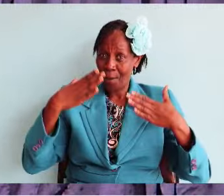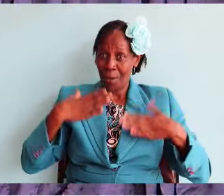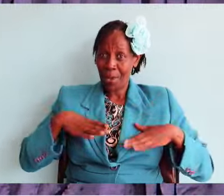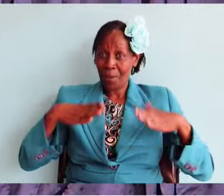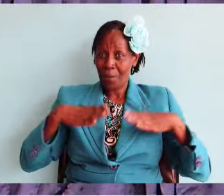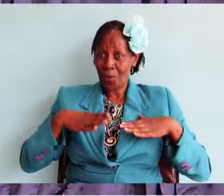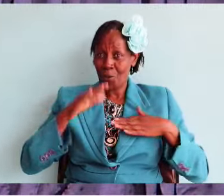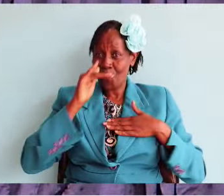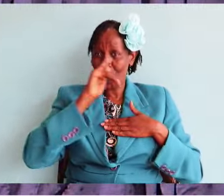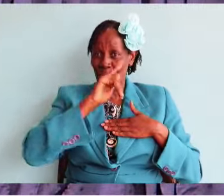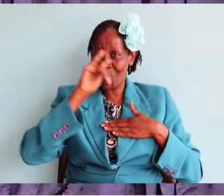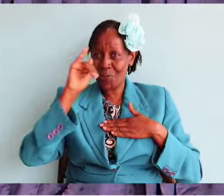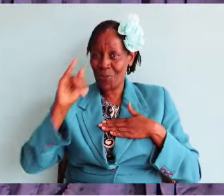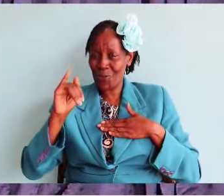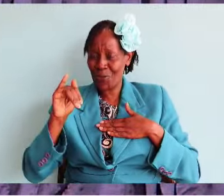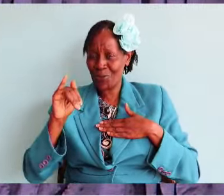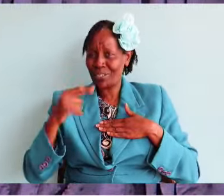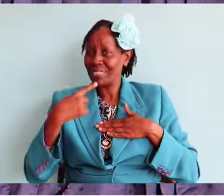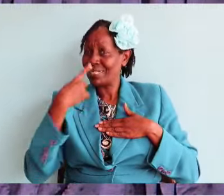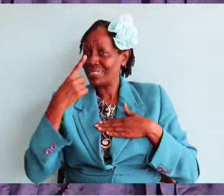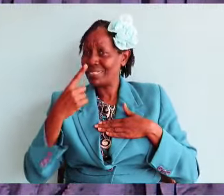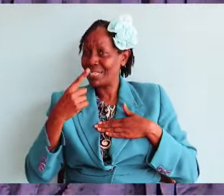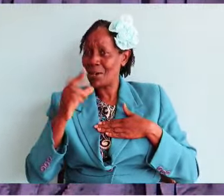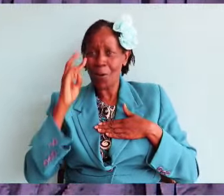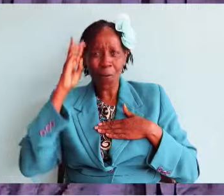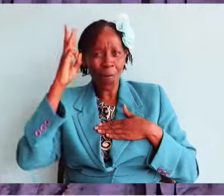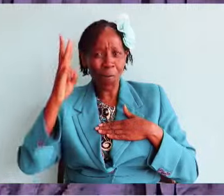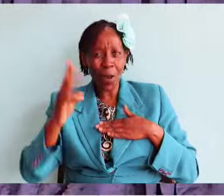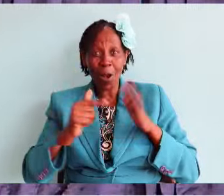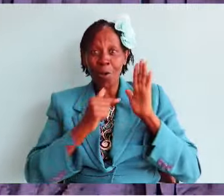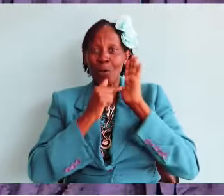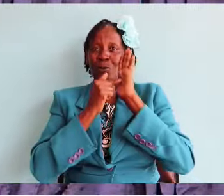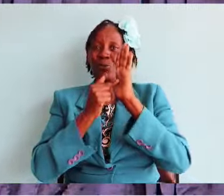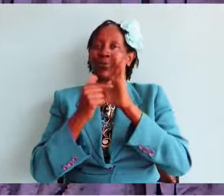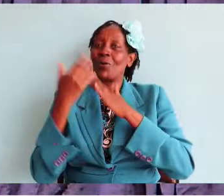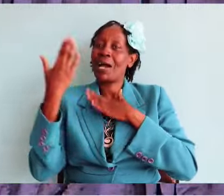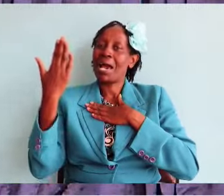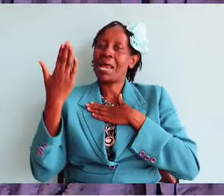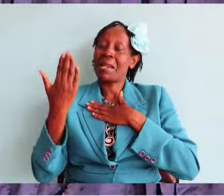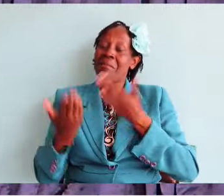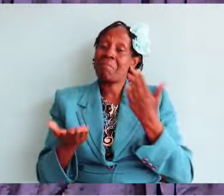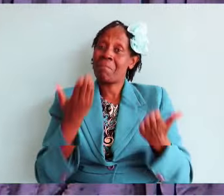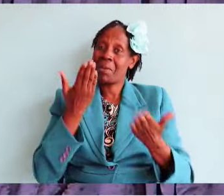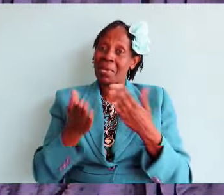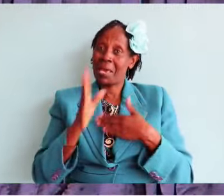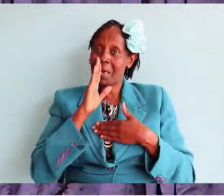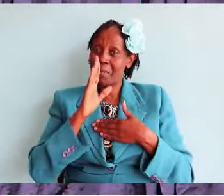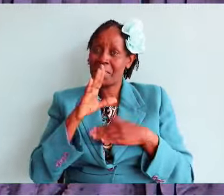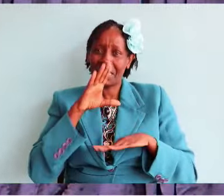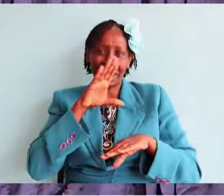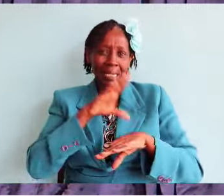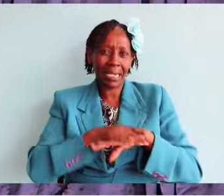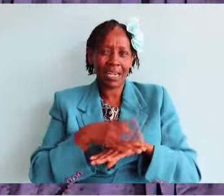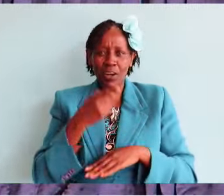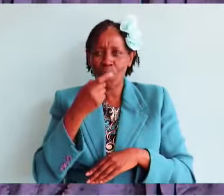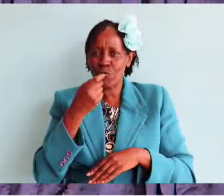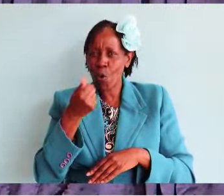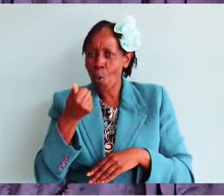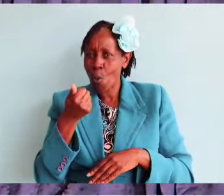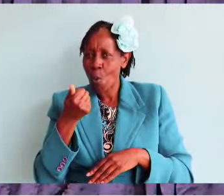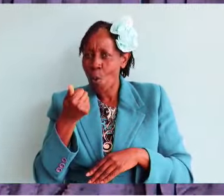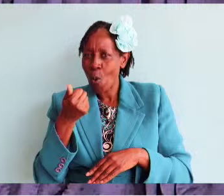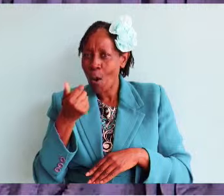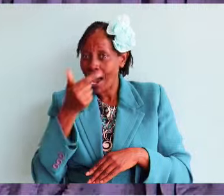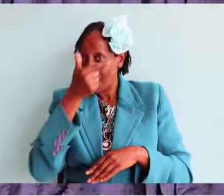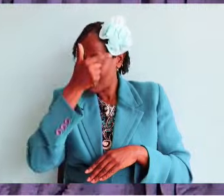will, show up your hands. Maybe we will have gotten few people. Right? Because let